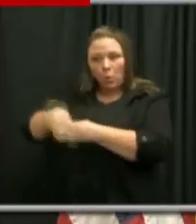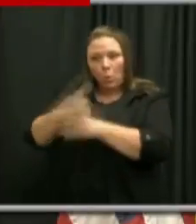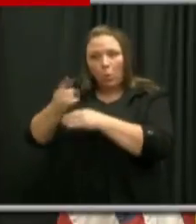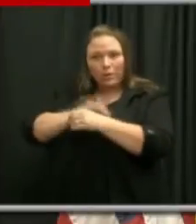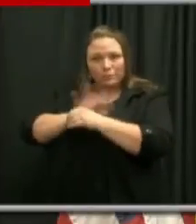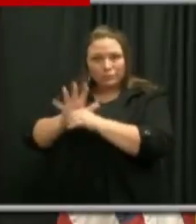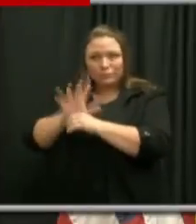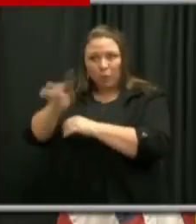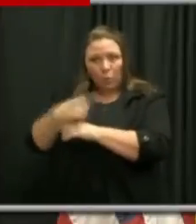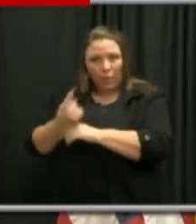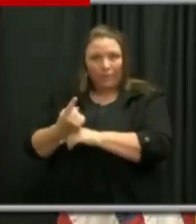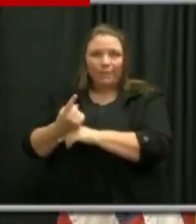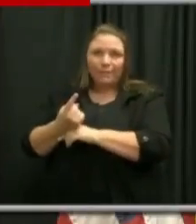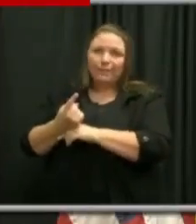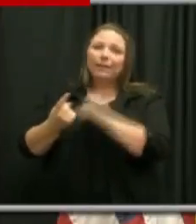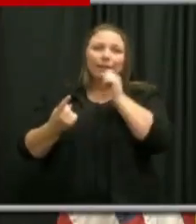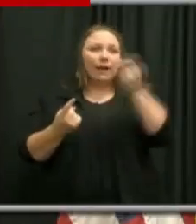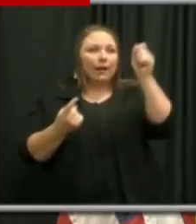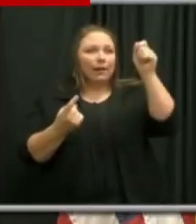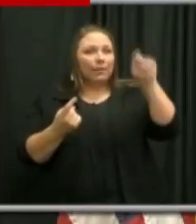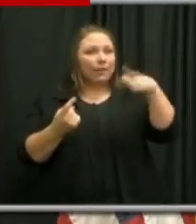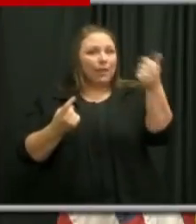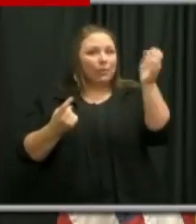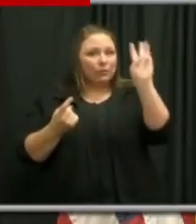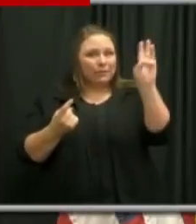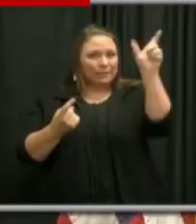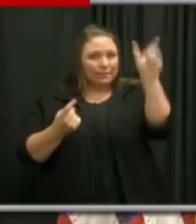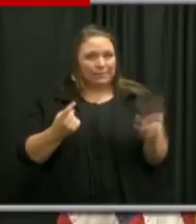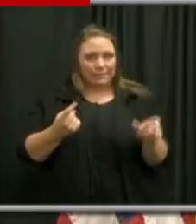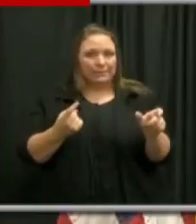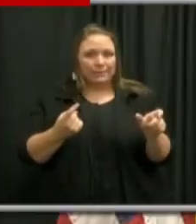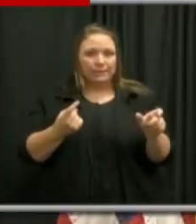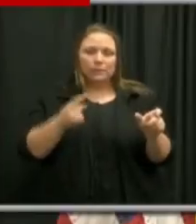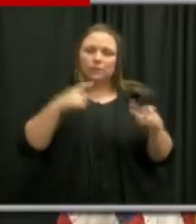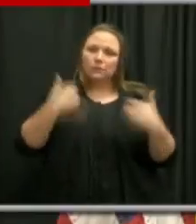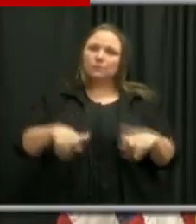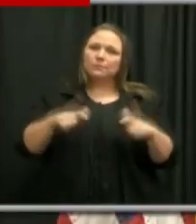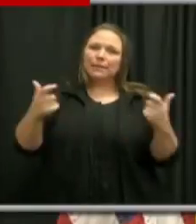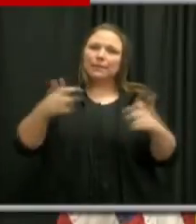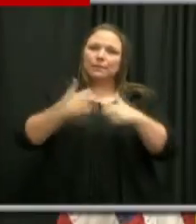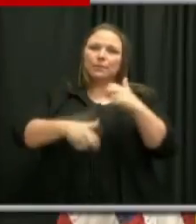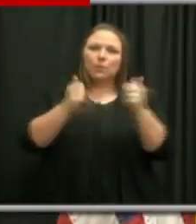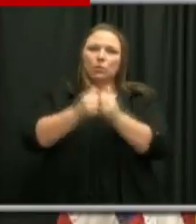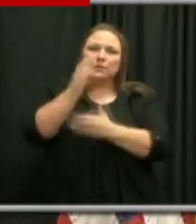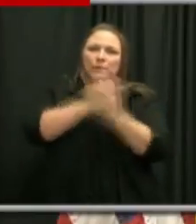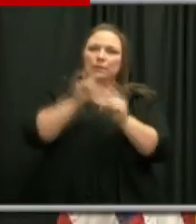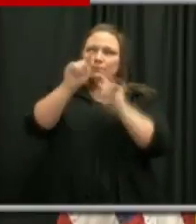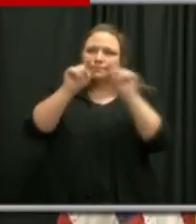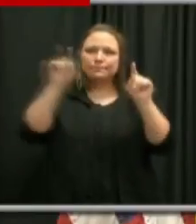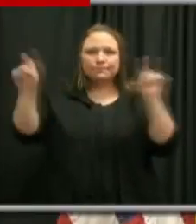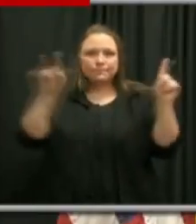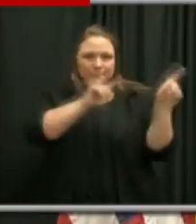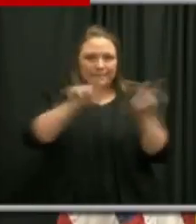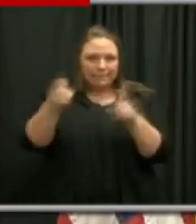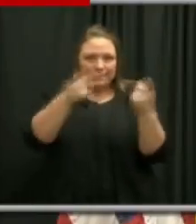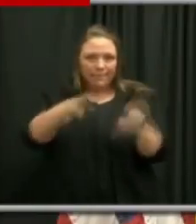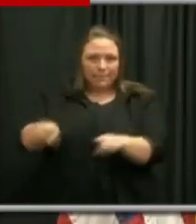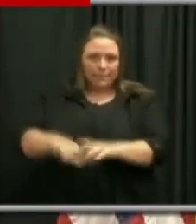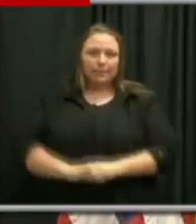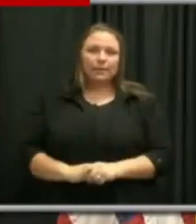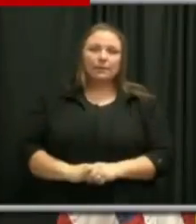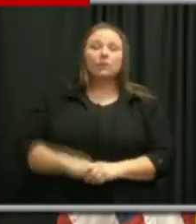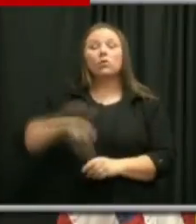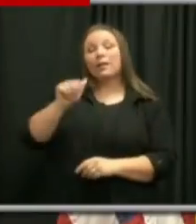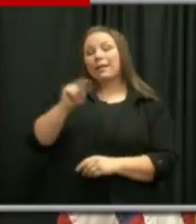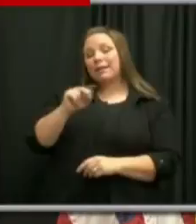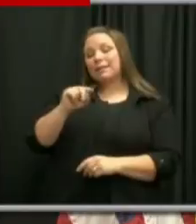and only COVID-19, not other members of the family. And that's a major problem with some of the antibody tests. So antibody tests